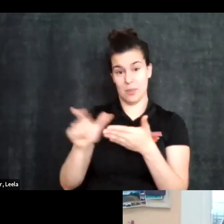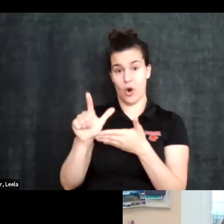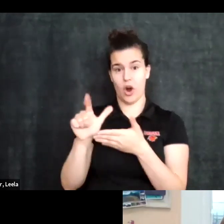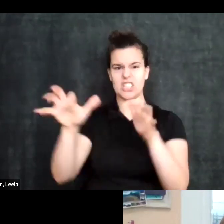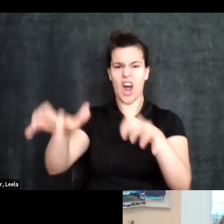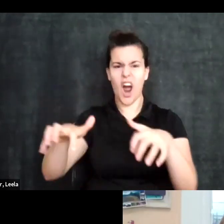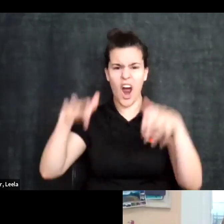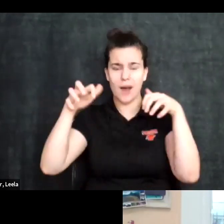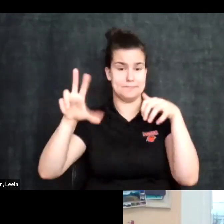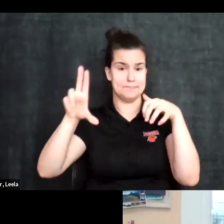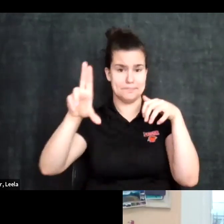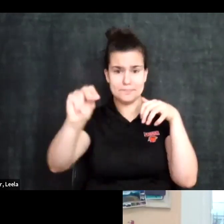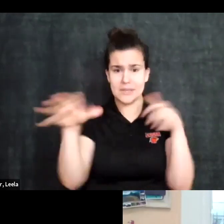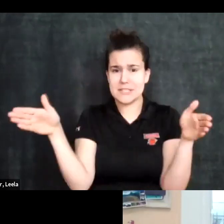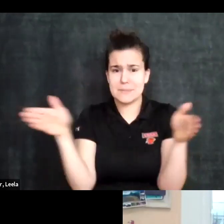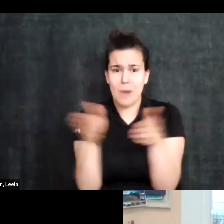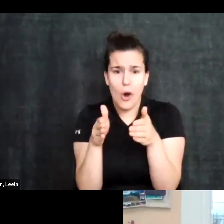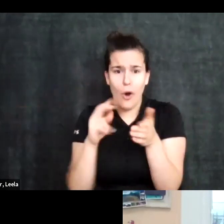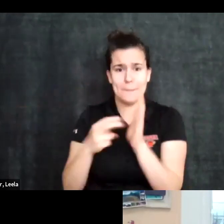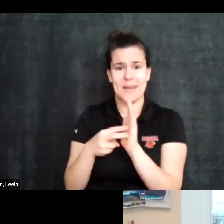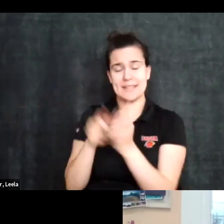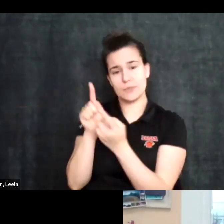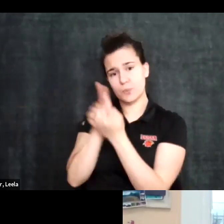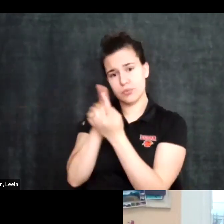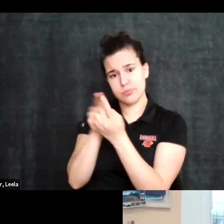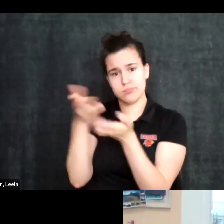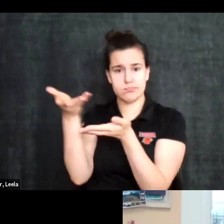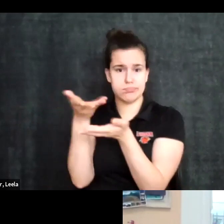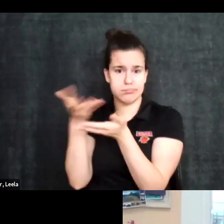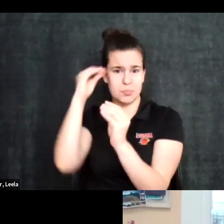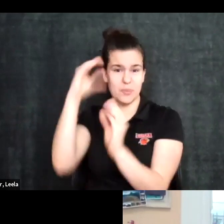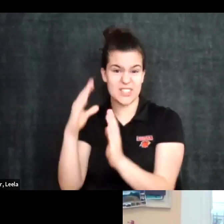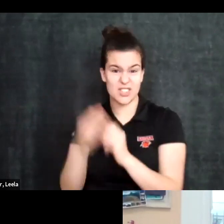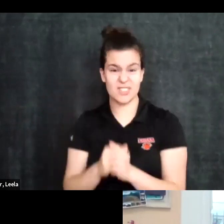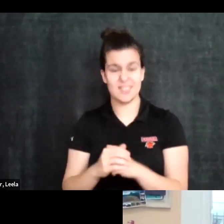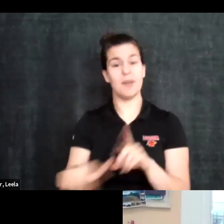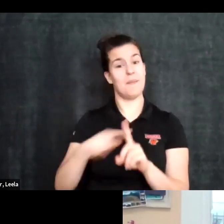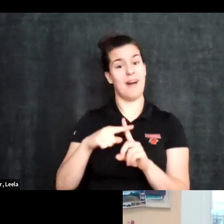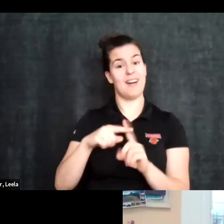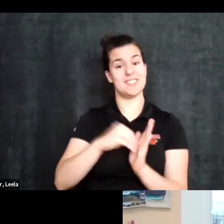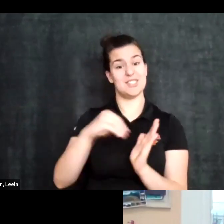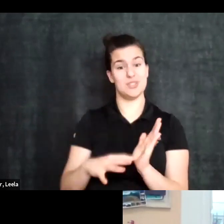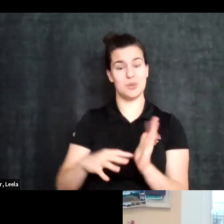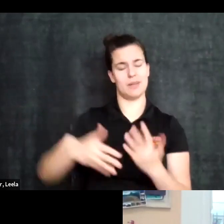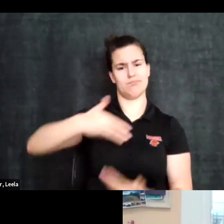so there's always a lot of opportunity for individualized assistance, and the student camaraderie